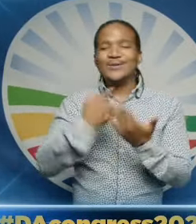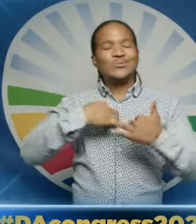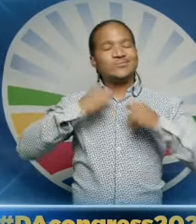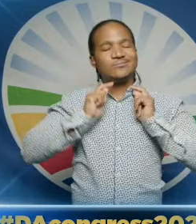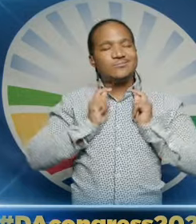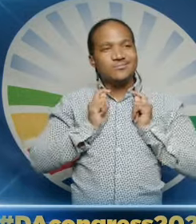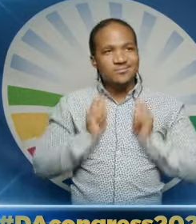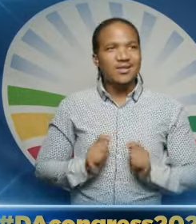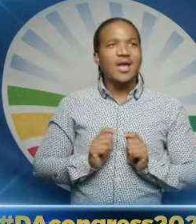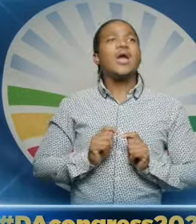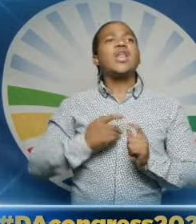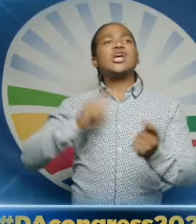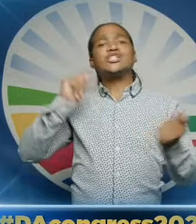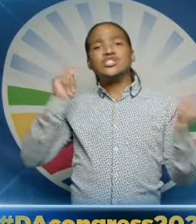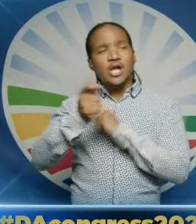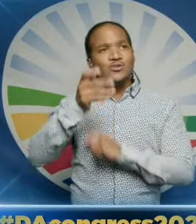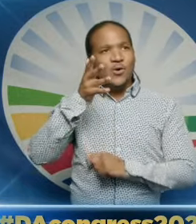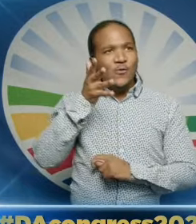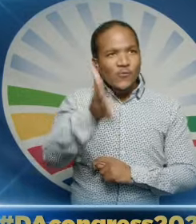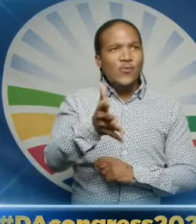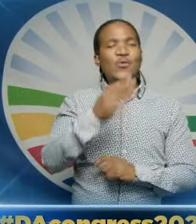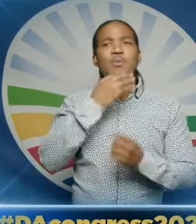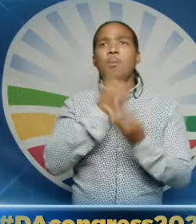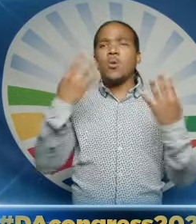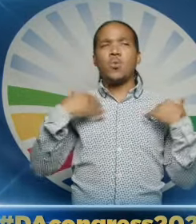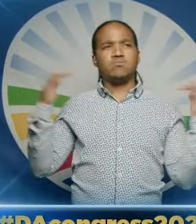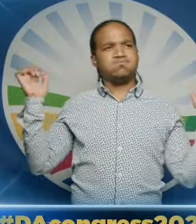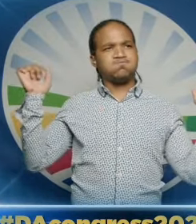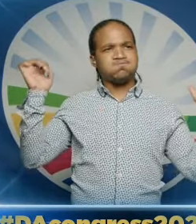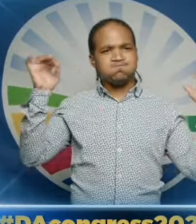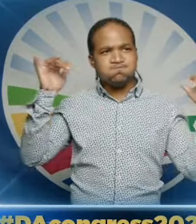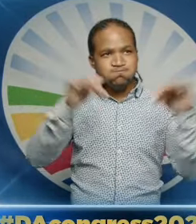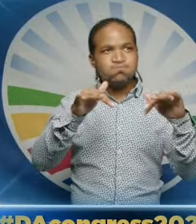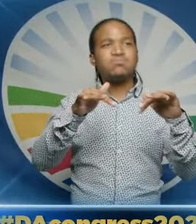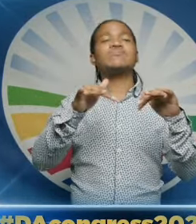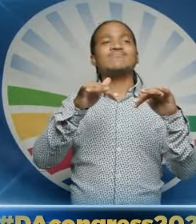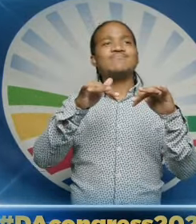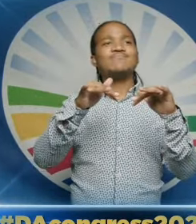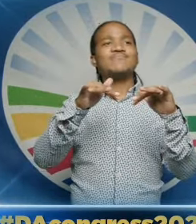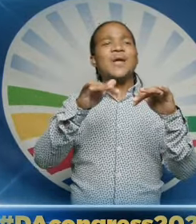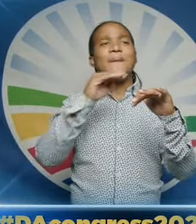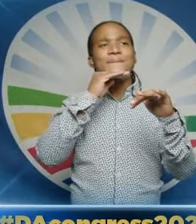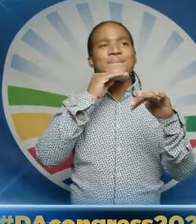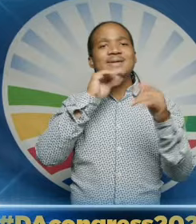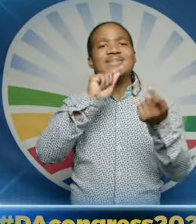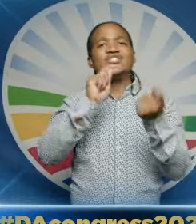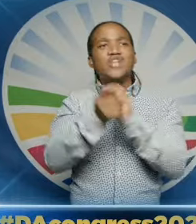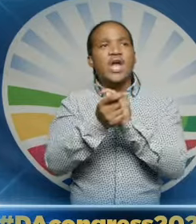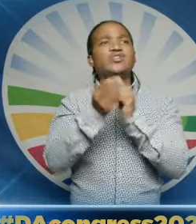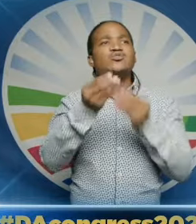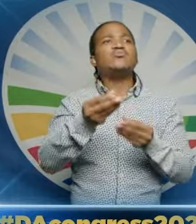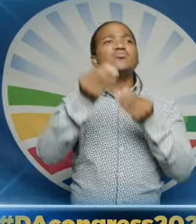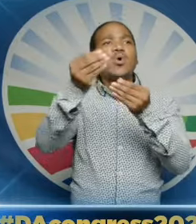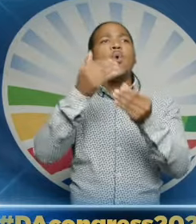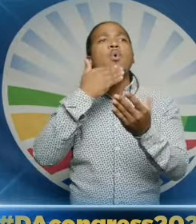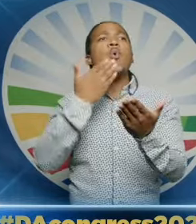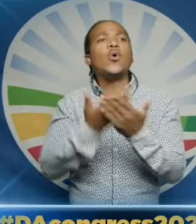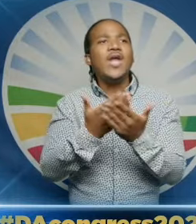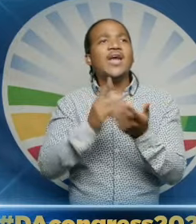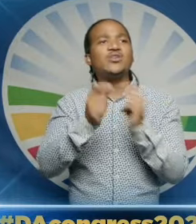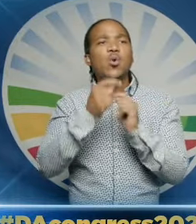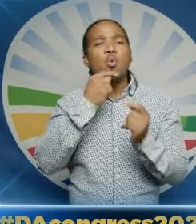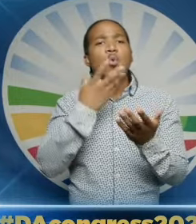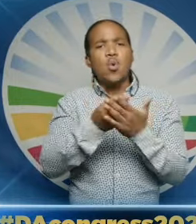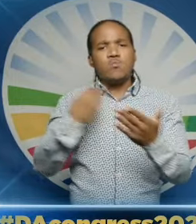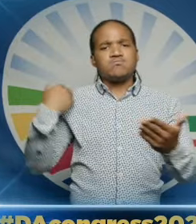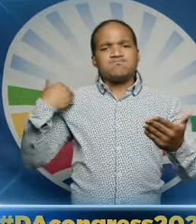sesikhathele, ushintsho siyalifuna, siyaphuma ngomningi bethu, siyofaka ushintsho ezandleni kubantu abakwazi ukuletha lo ushintsho,